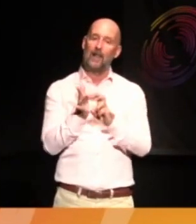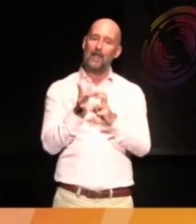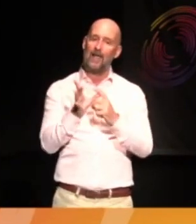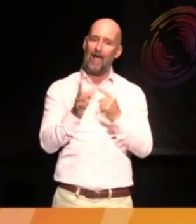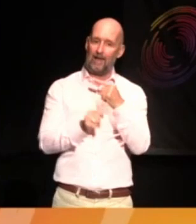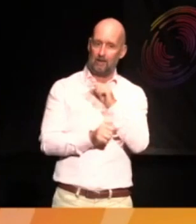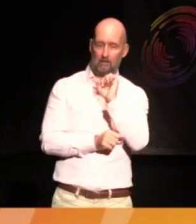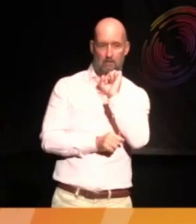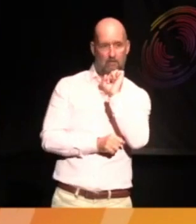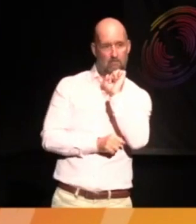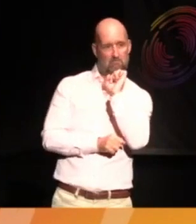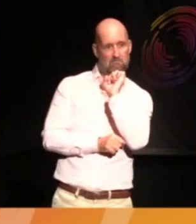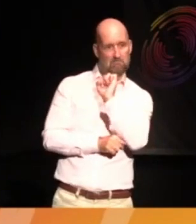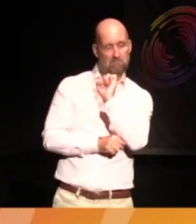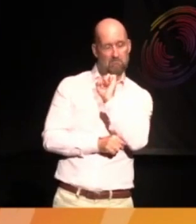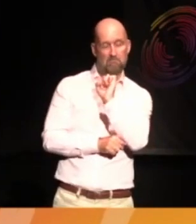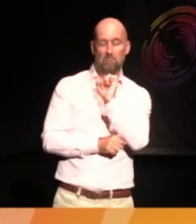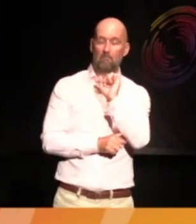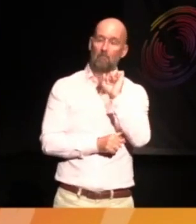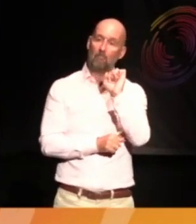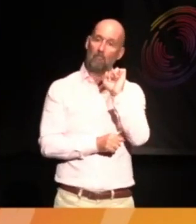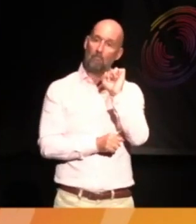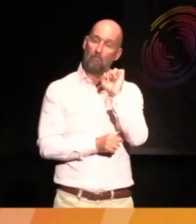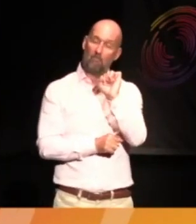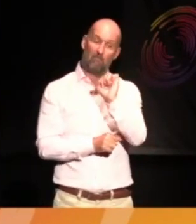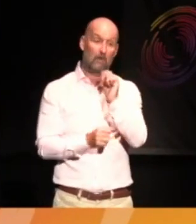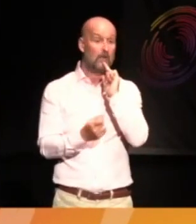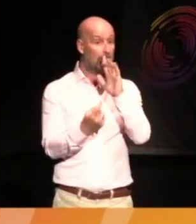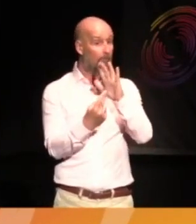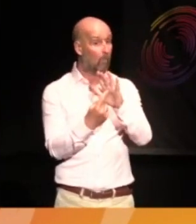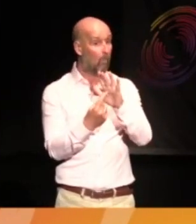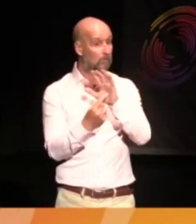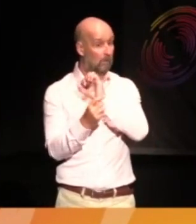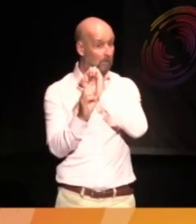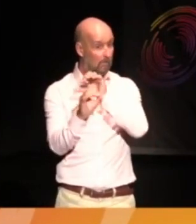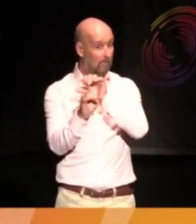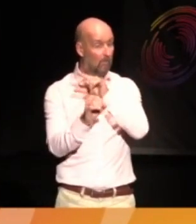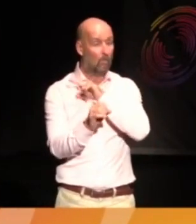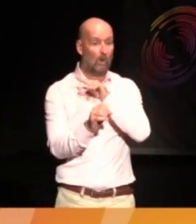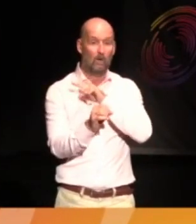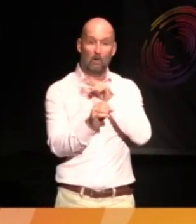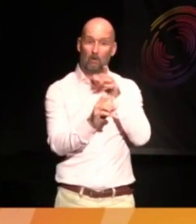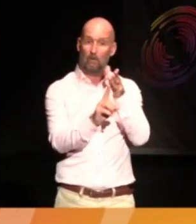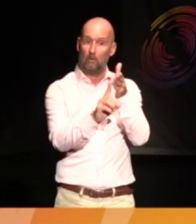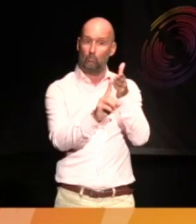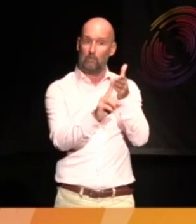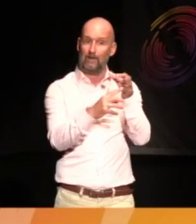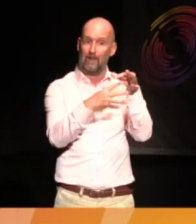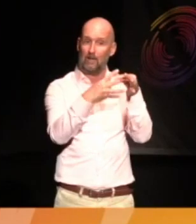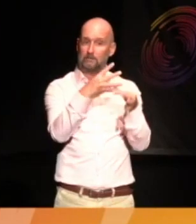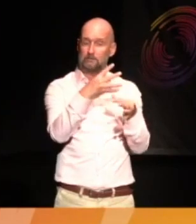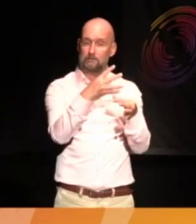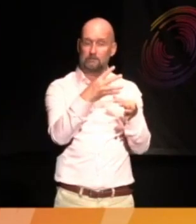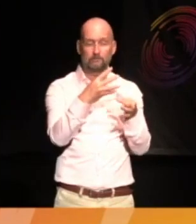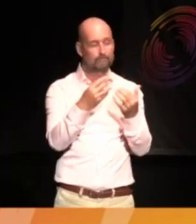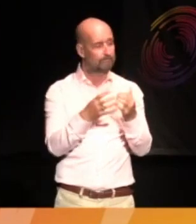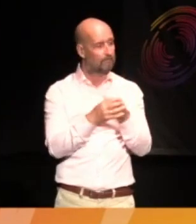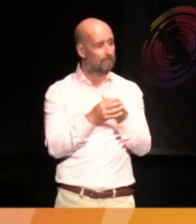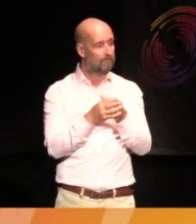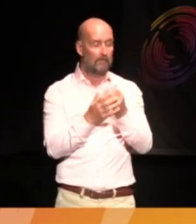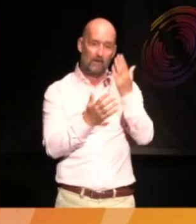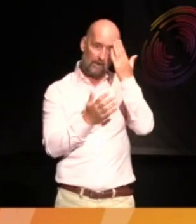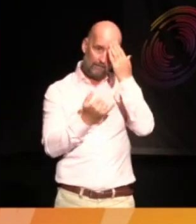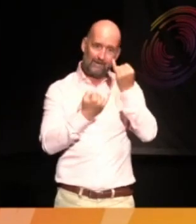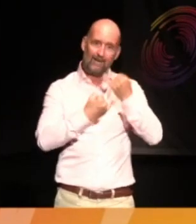contribution, and how important I think it is now, with the recognition of mental